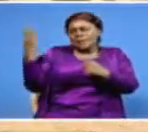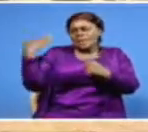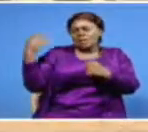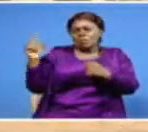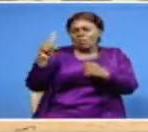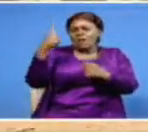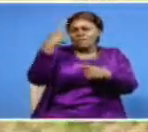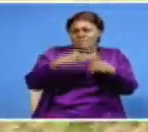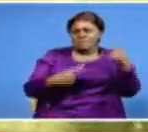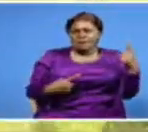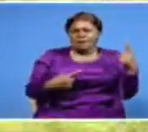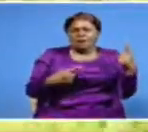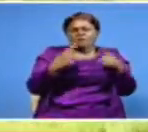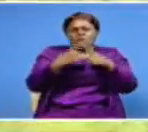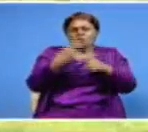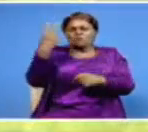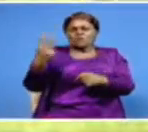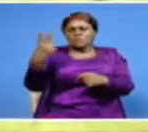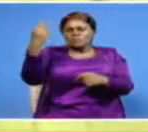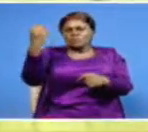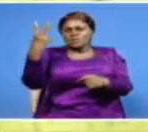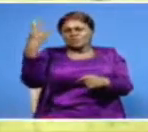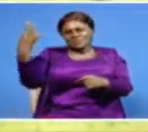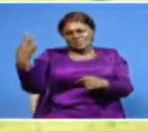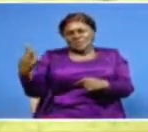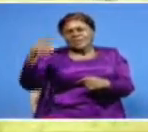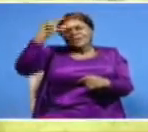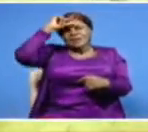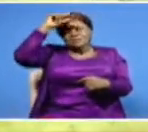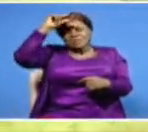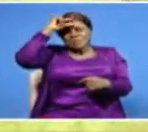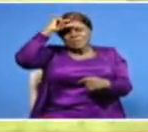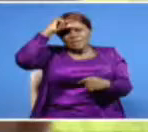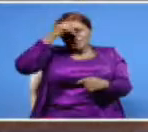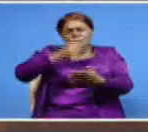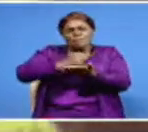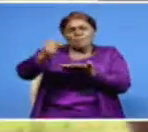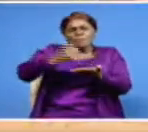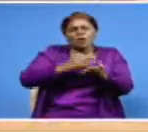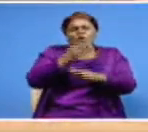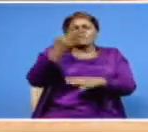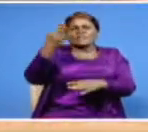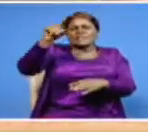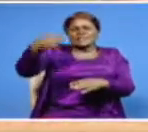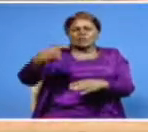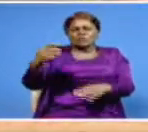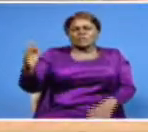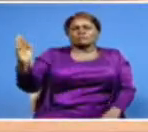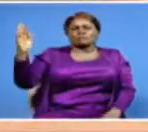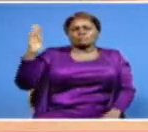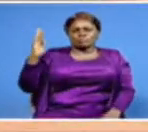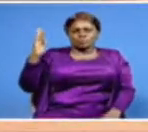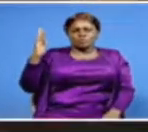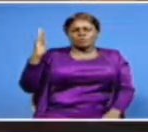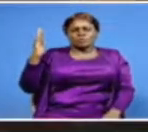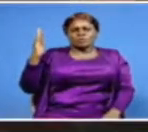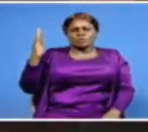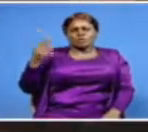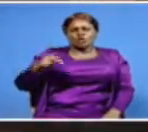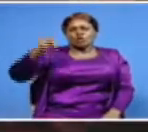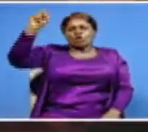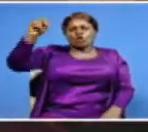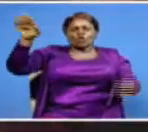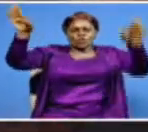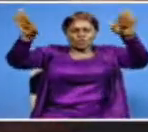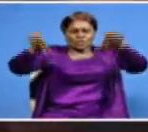last 1 year. Since February 2023, the government has deployed more than 3,000 security officers in the North Rift.